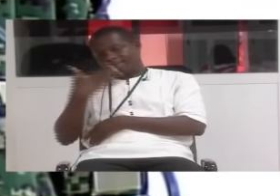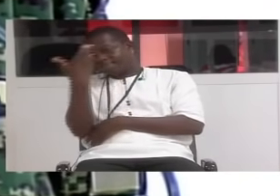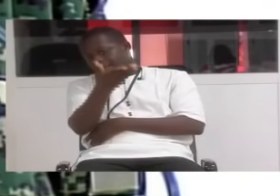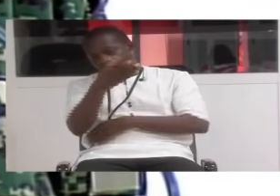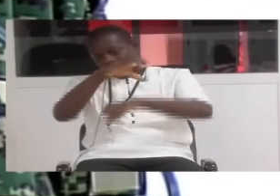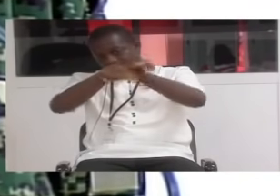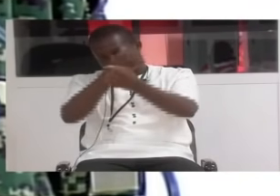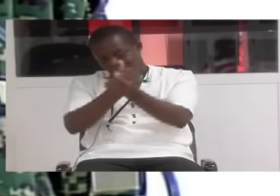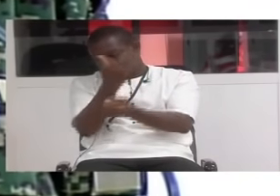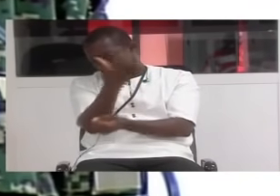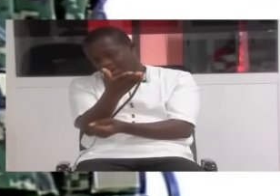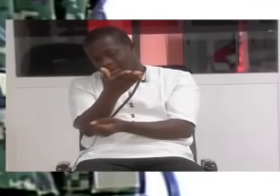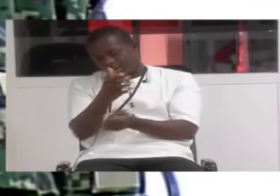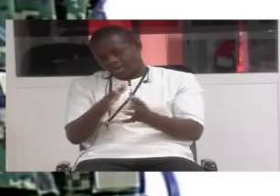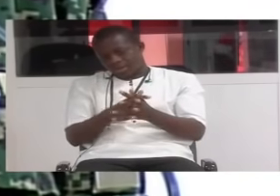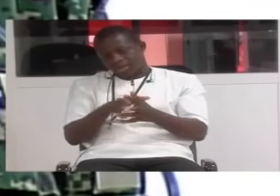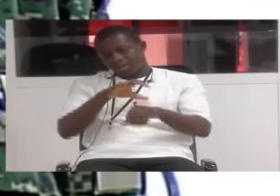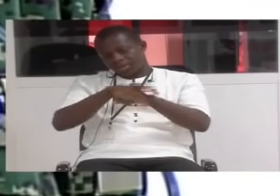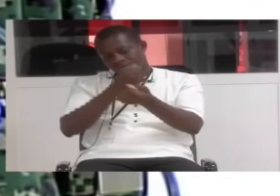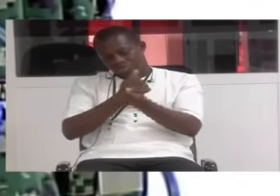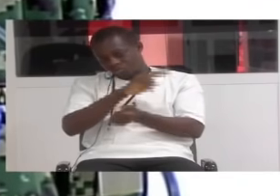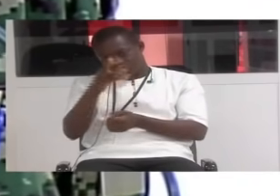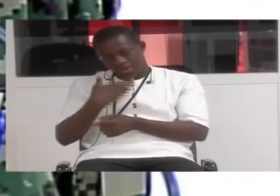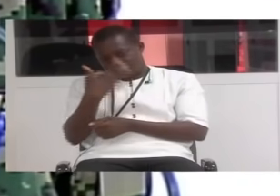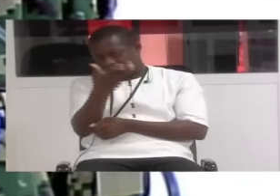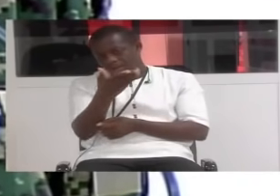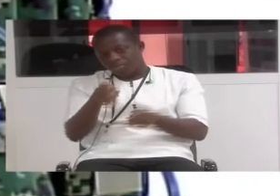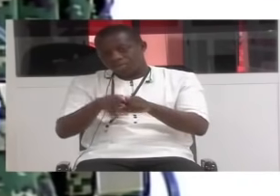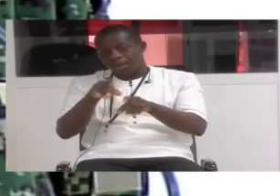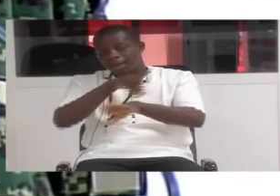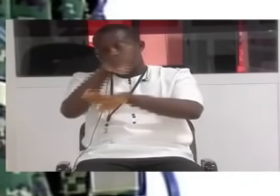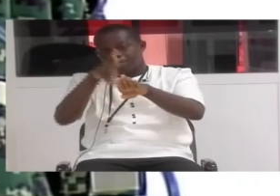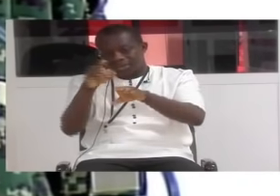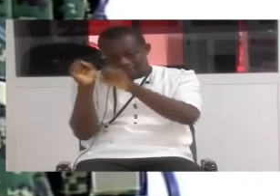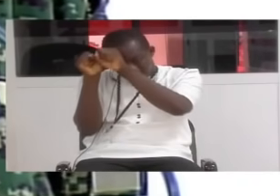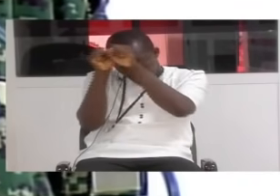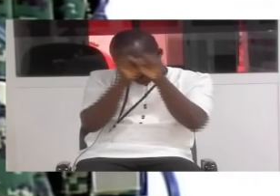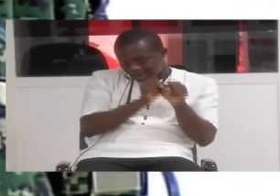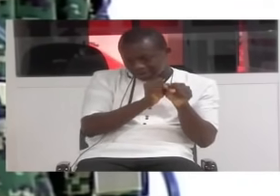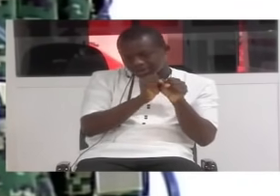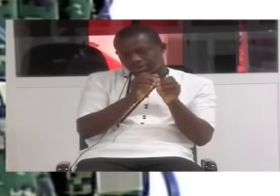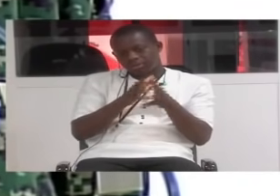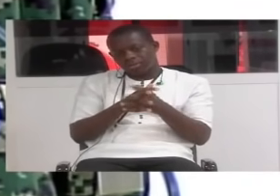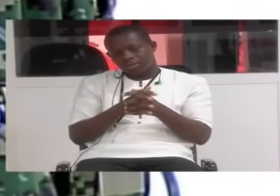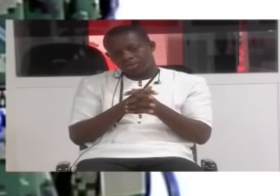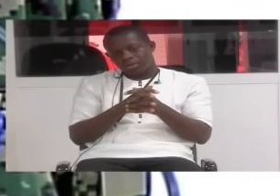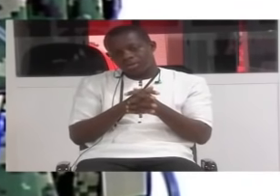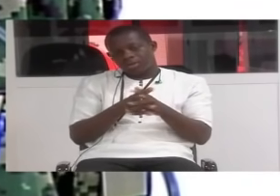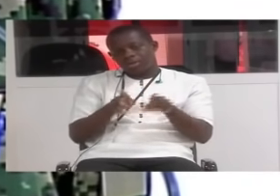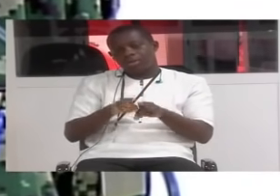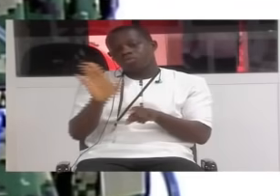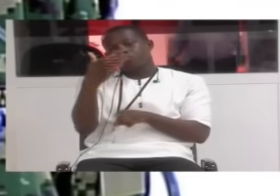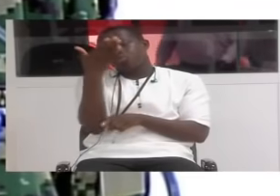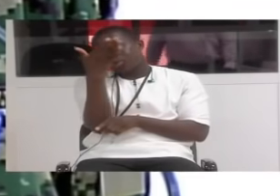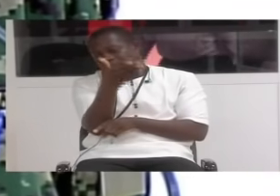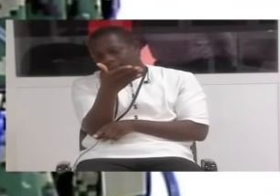arrest, I was not present. But abe mabarun in daming. But where he was hiding. Katanun je